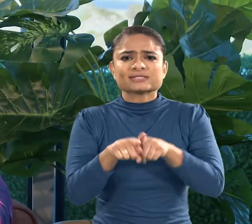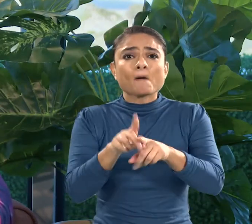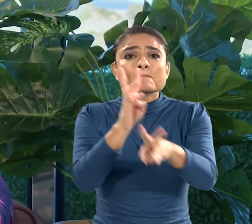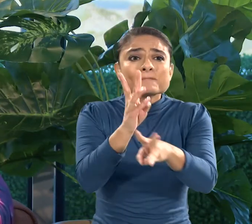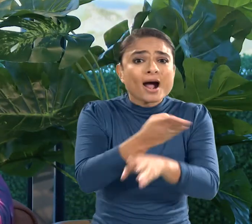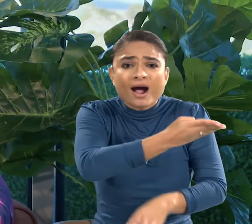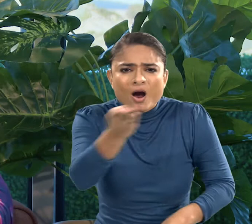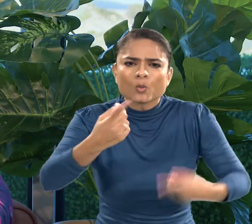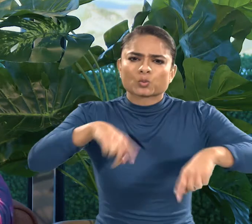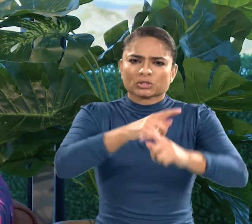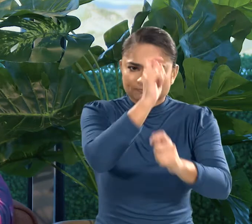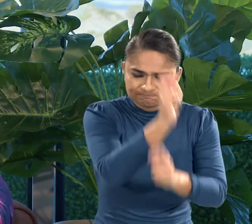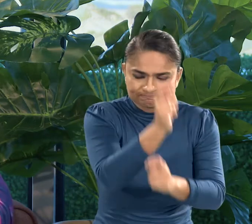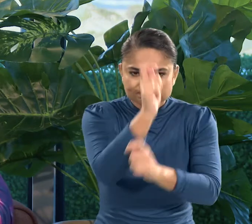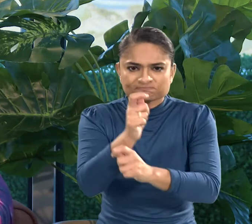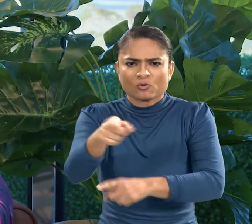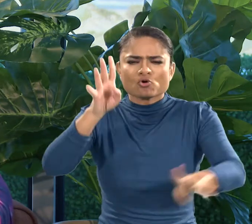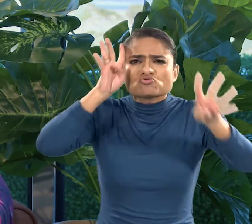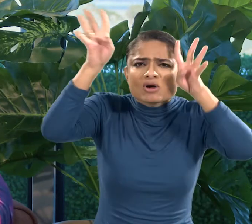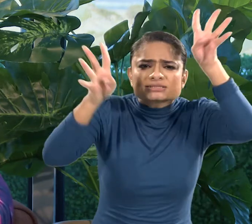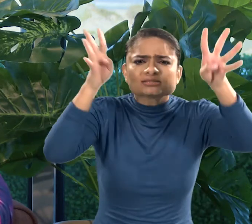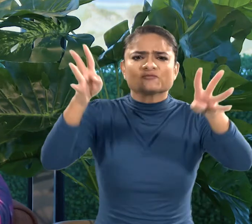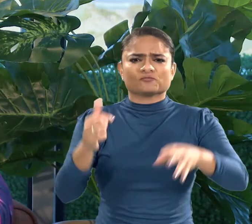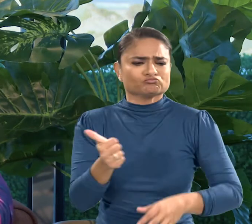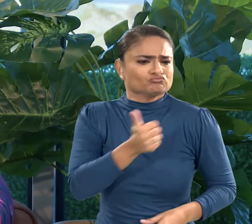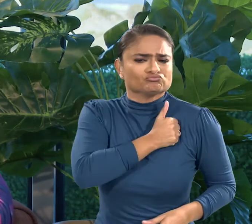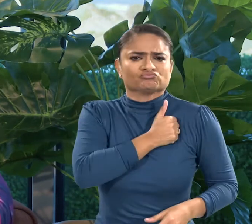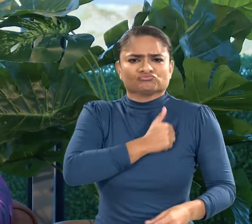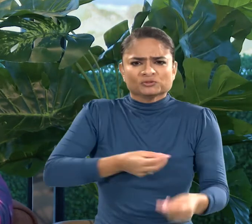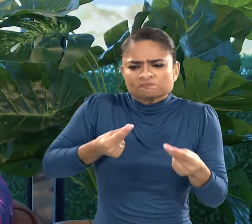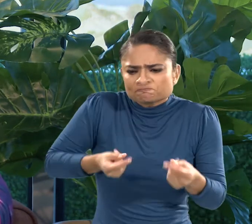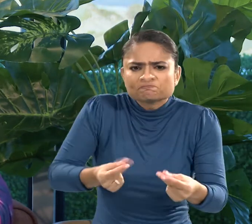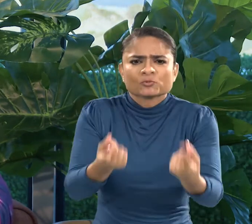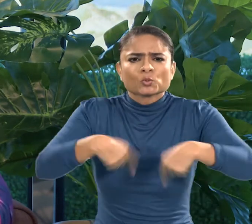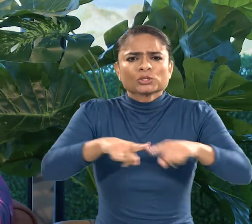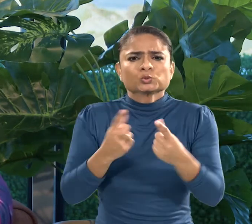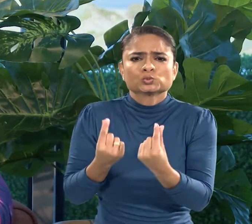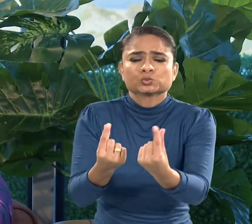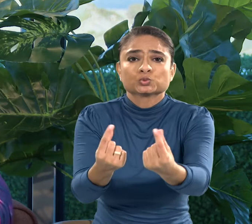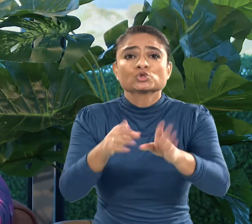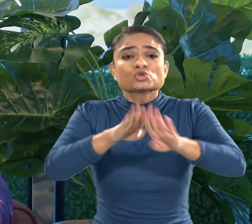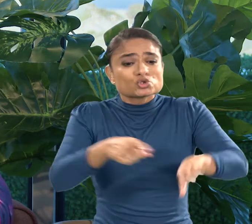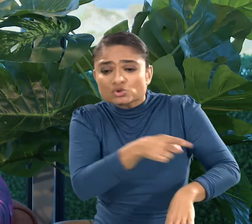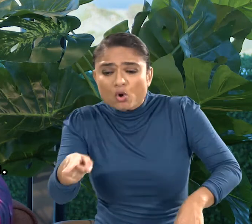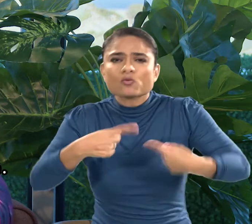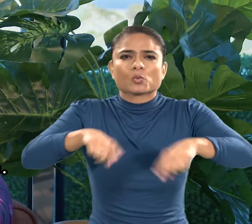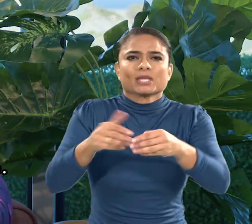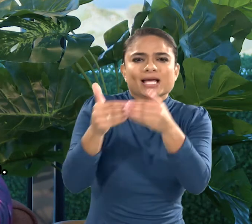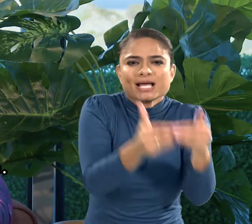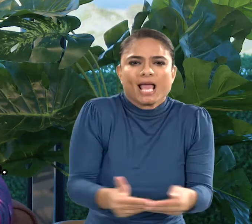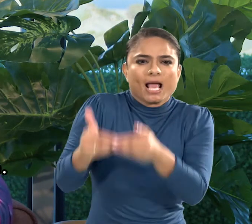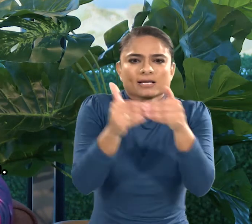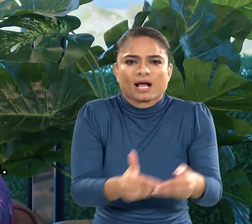the mothers out there who show such creativity, courage and tenacity in the way that they care for their children